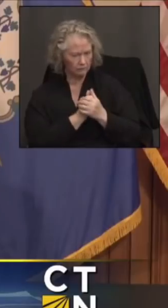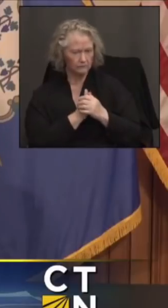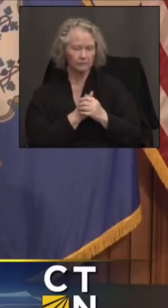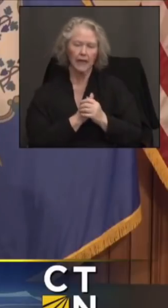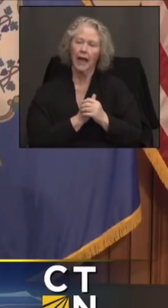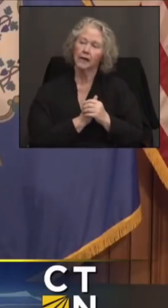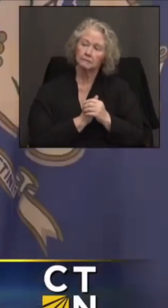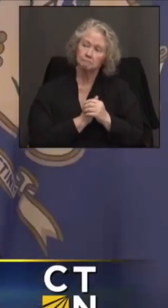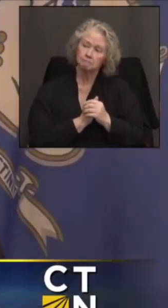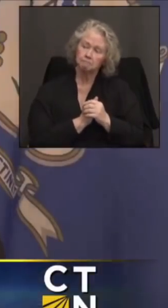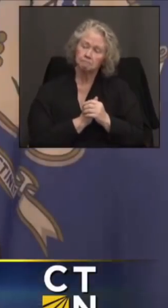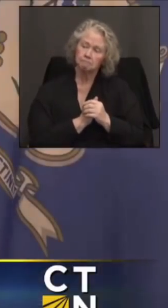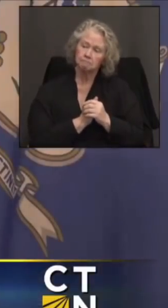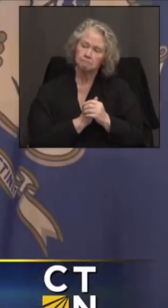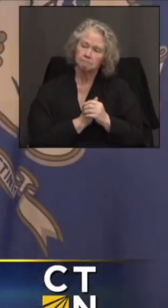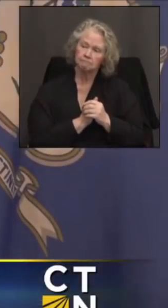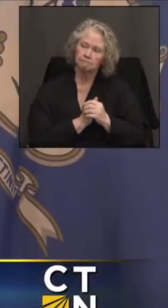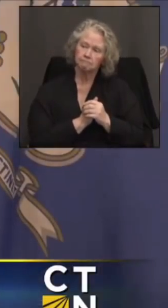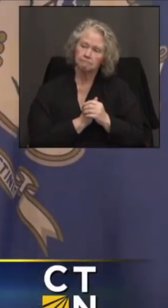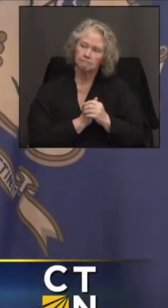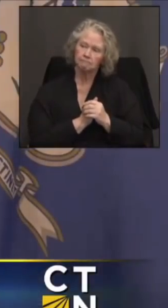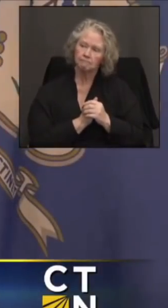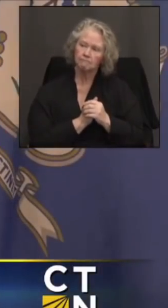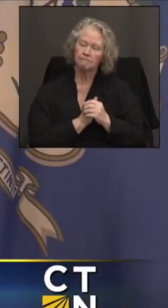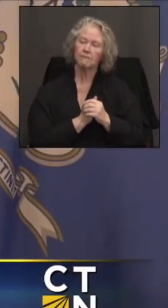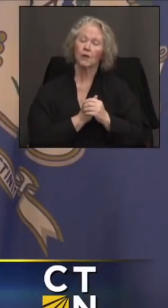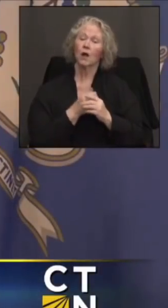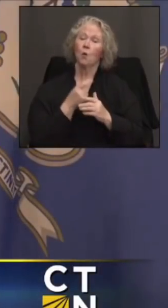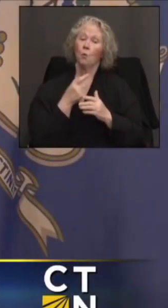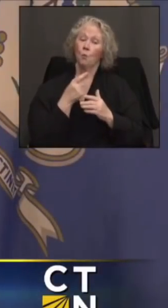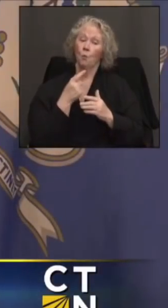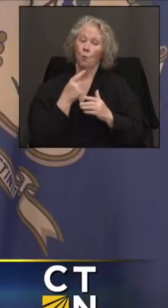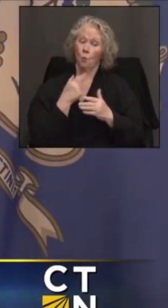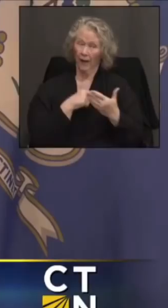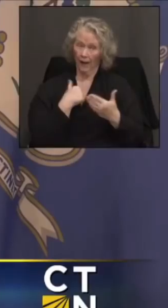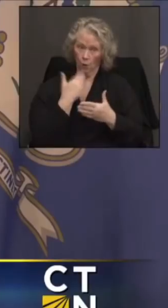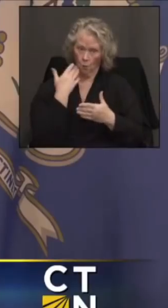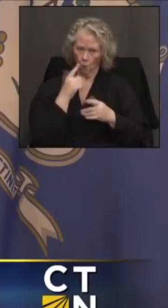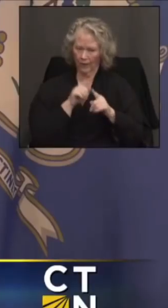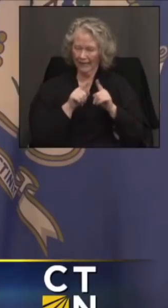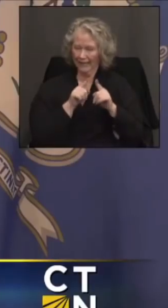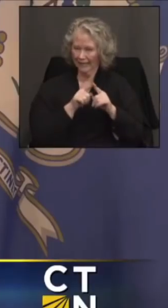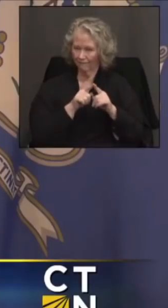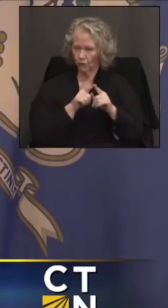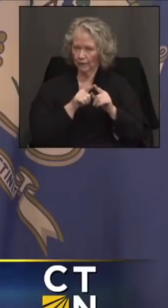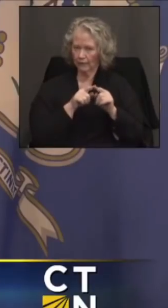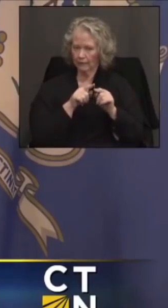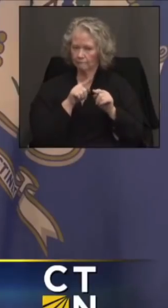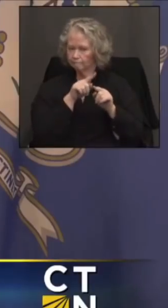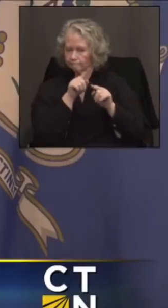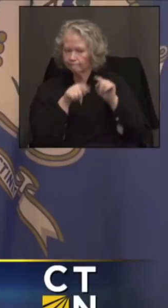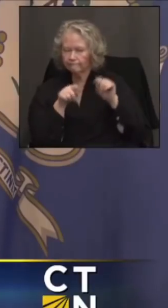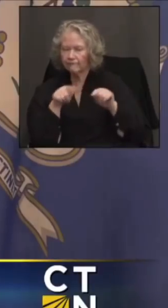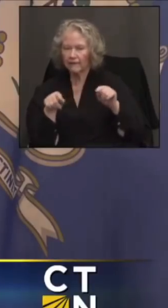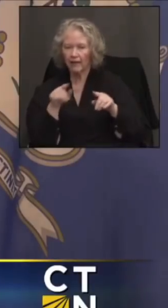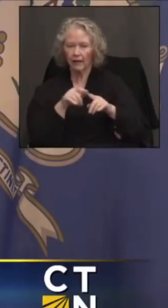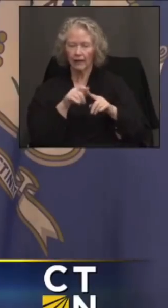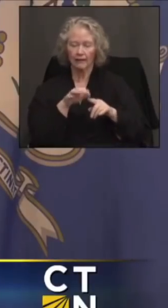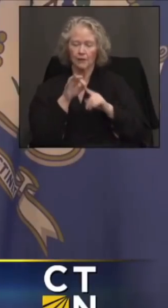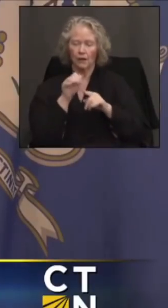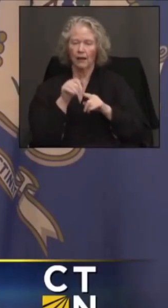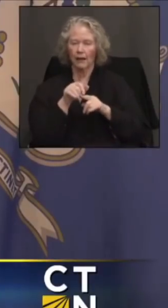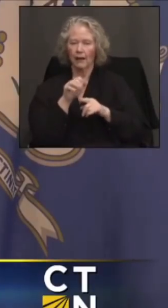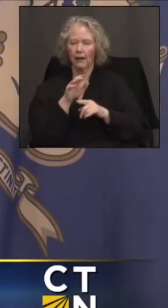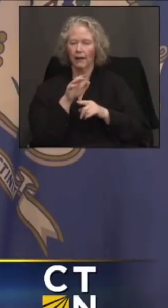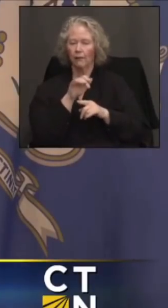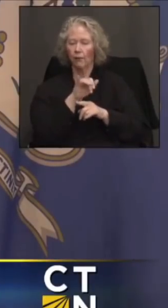I think that the variants we know about now, in particular B117, the most prevalent one, otherwise